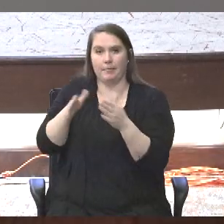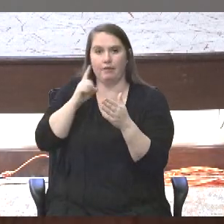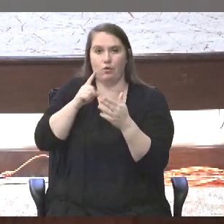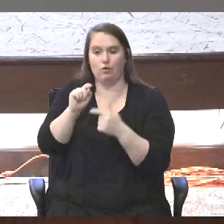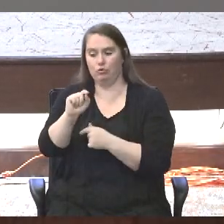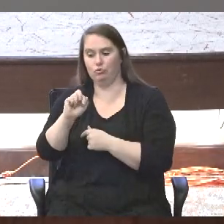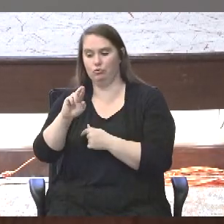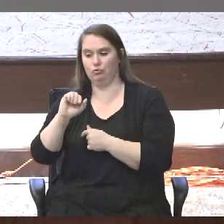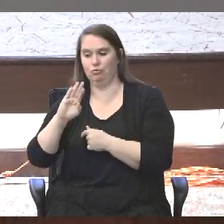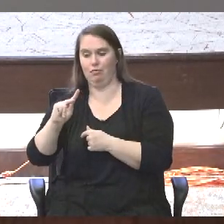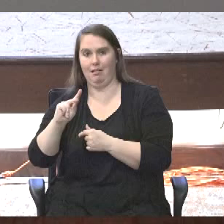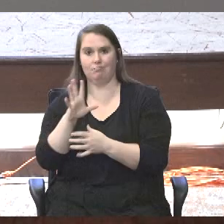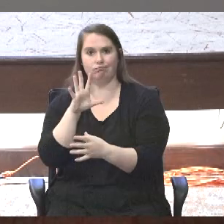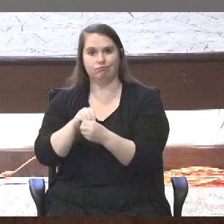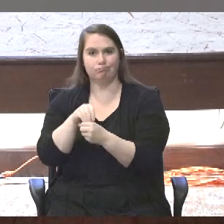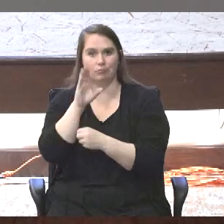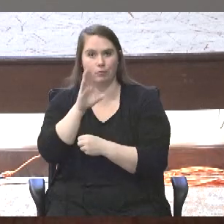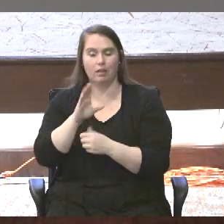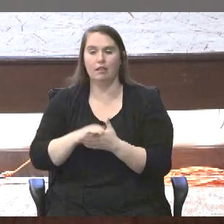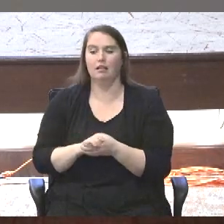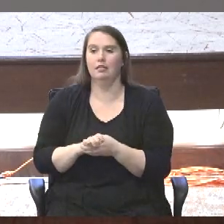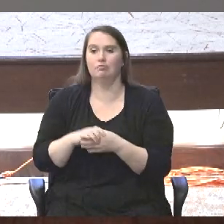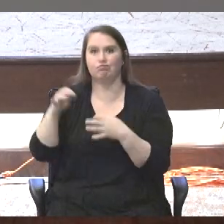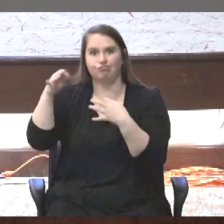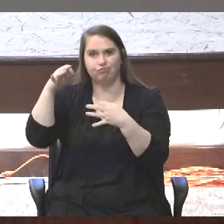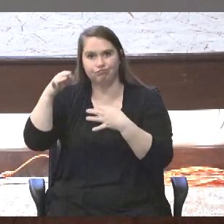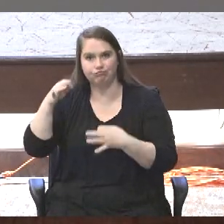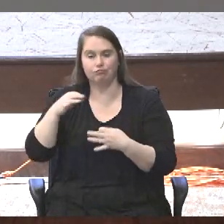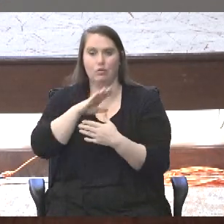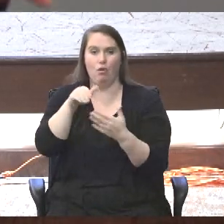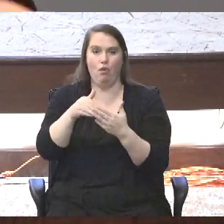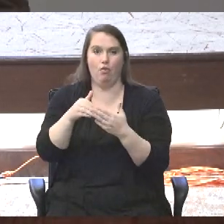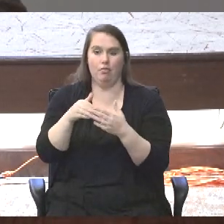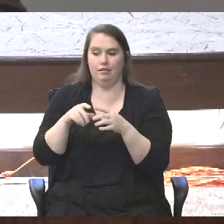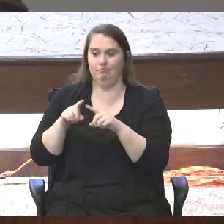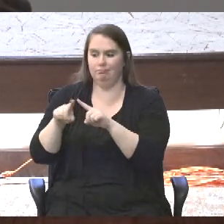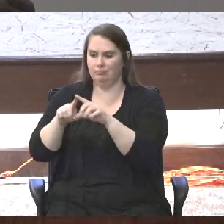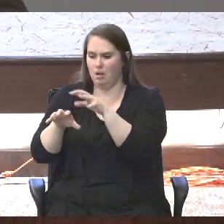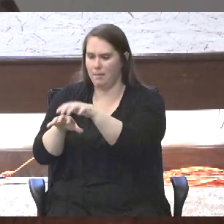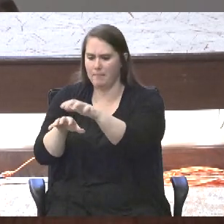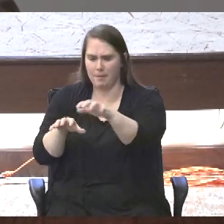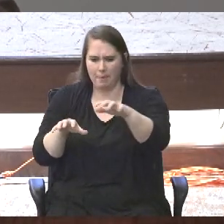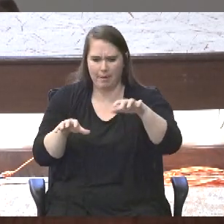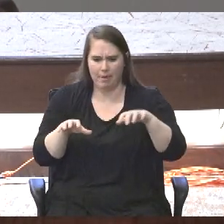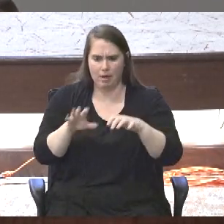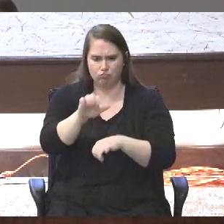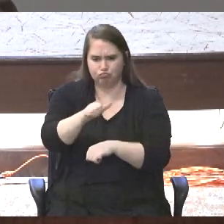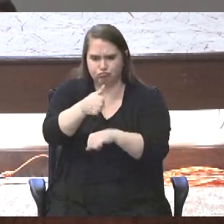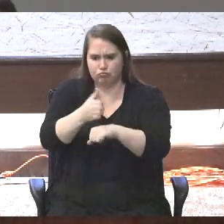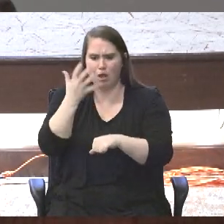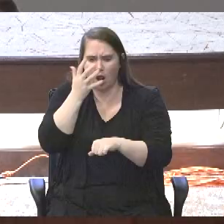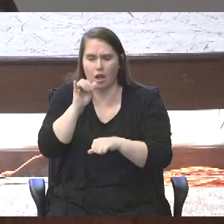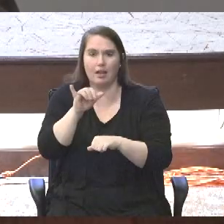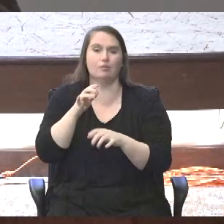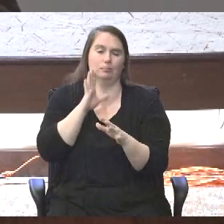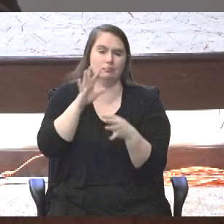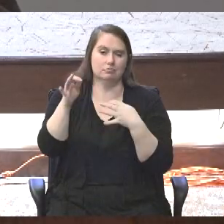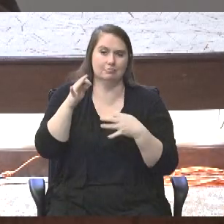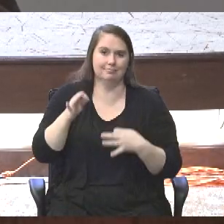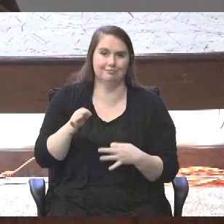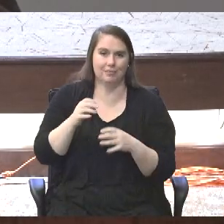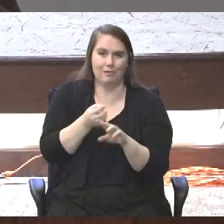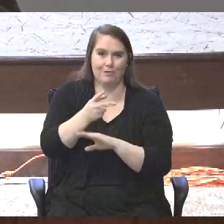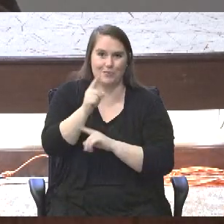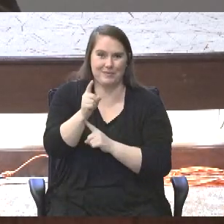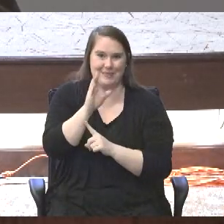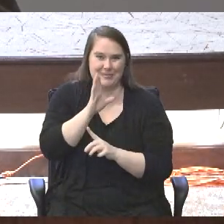as well as the all-inclusive park and everything, the properties you're talking about here in a few minutes. And so you're going